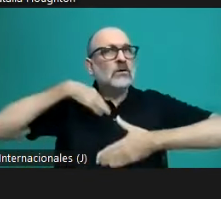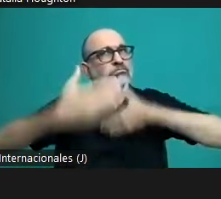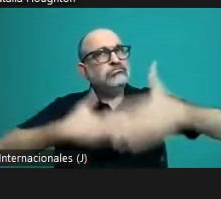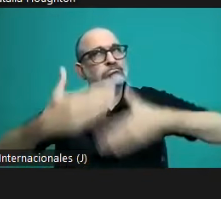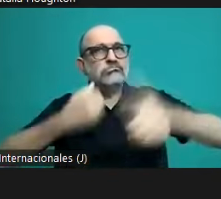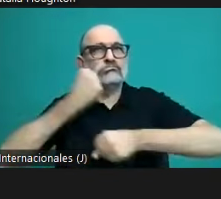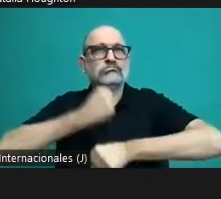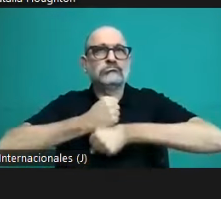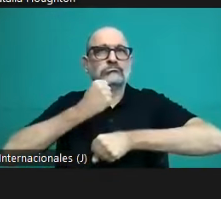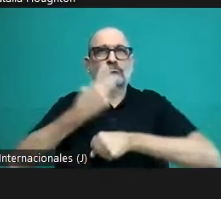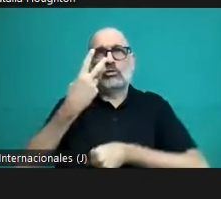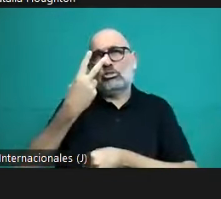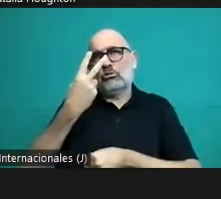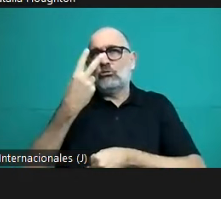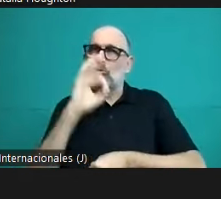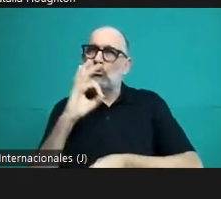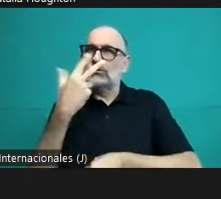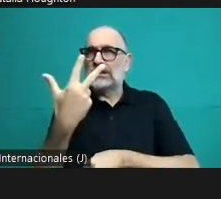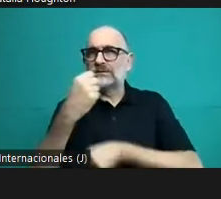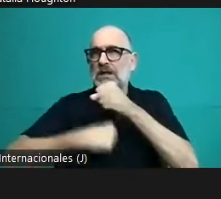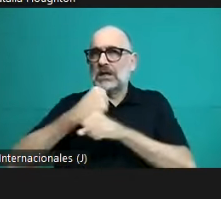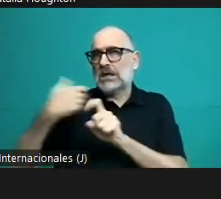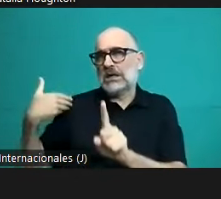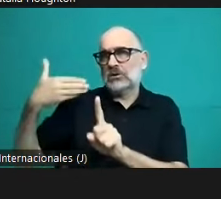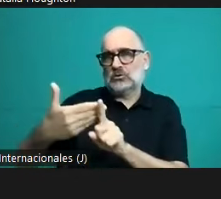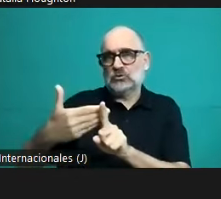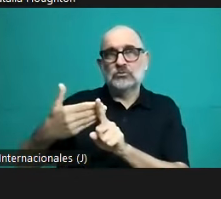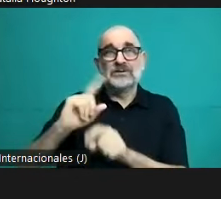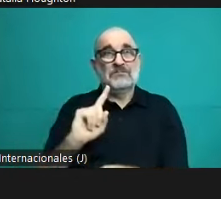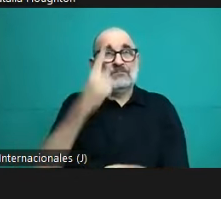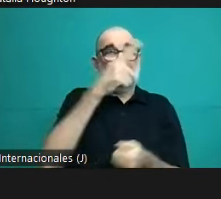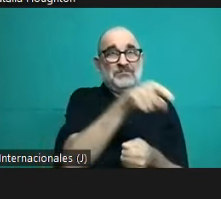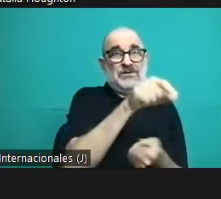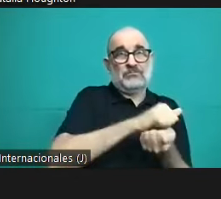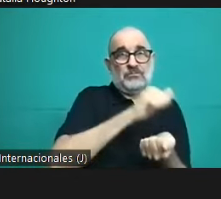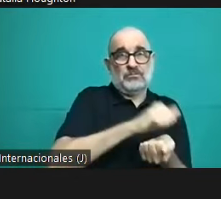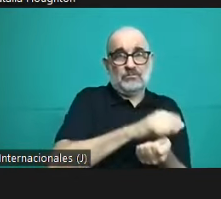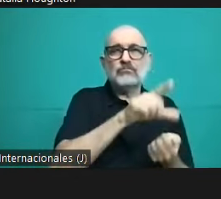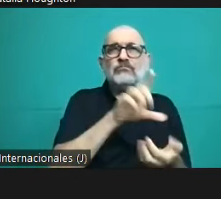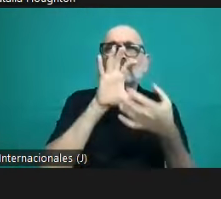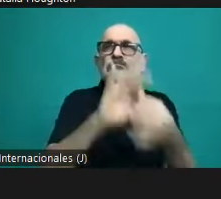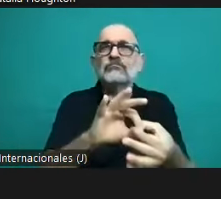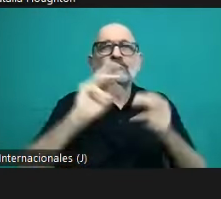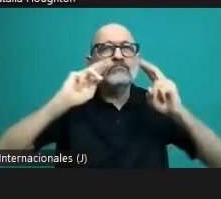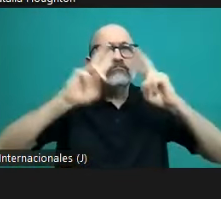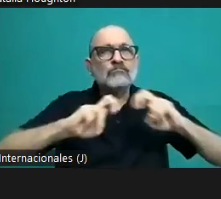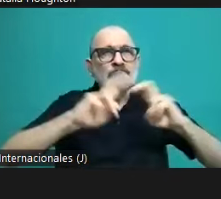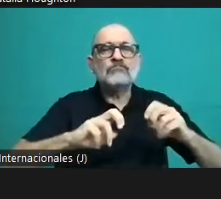and overcoming access barriers to strengthen primary healthcare attention. And the next one,